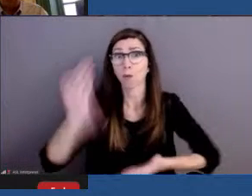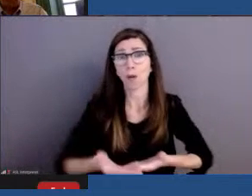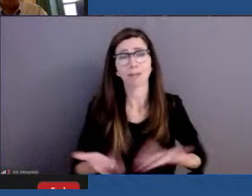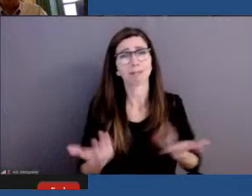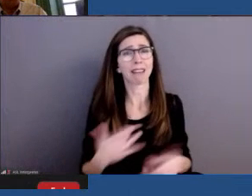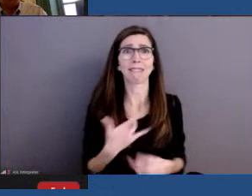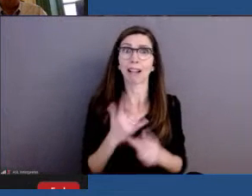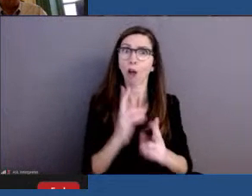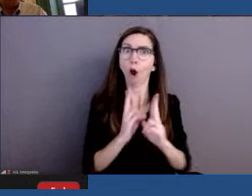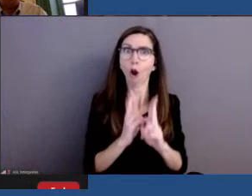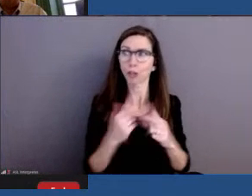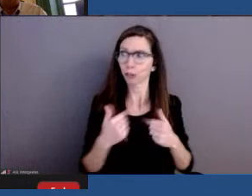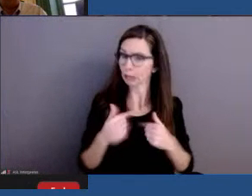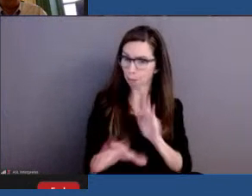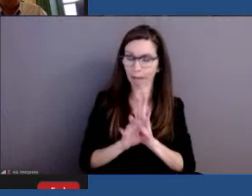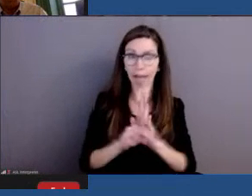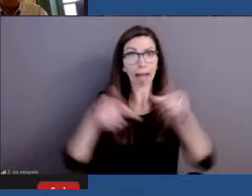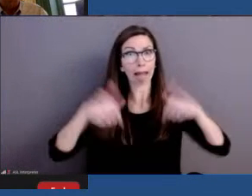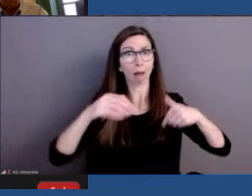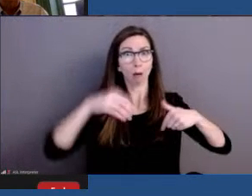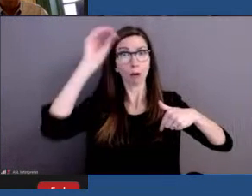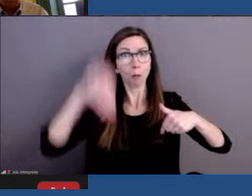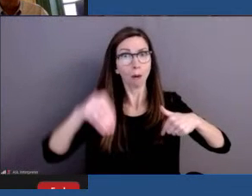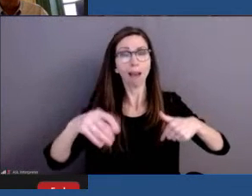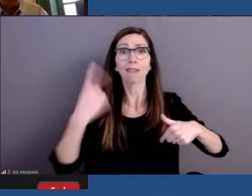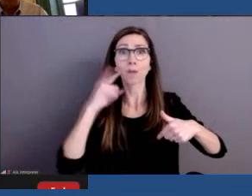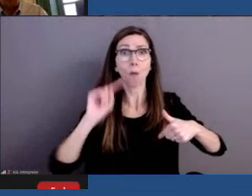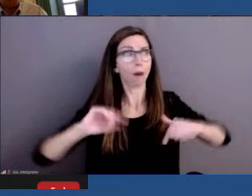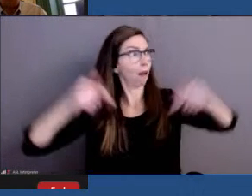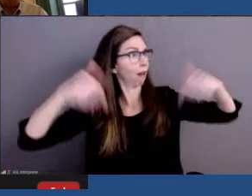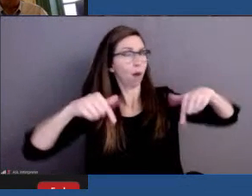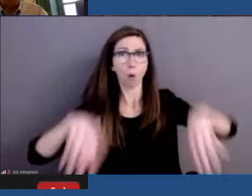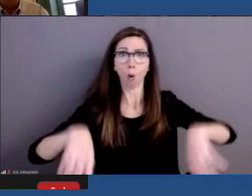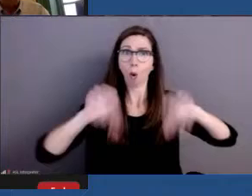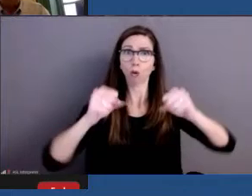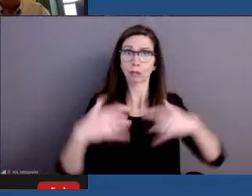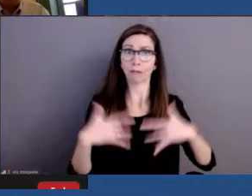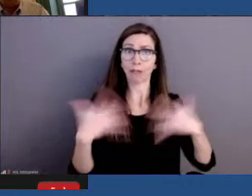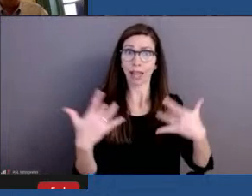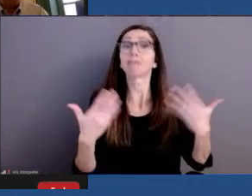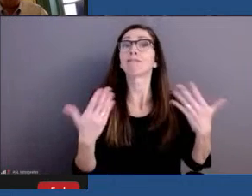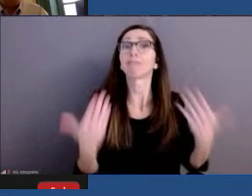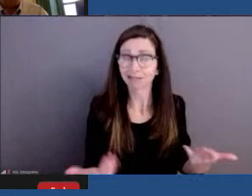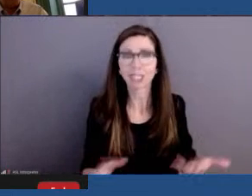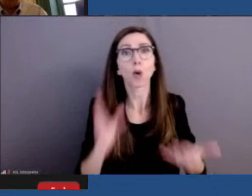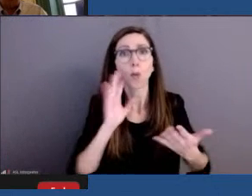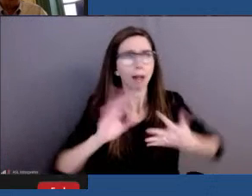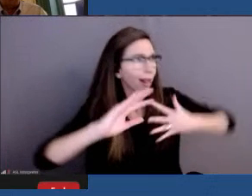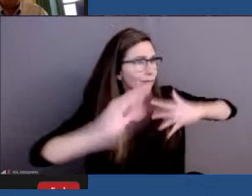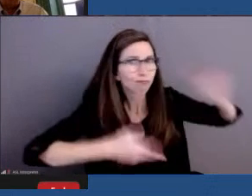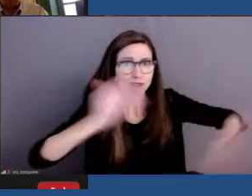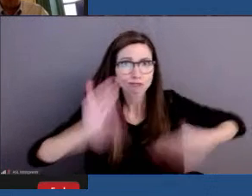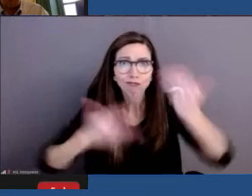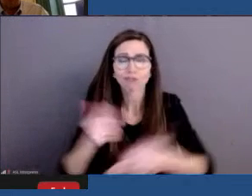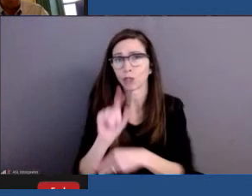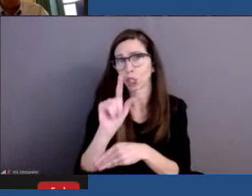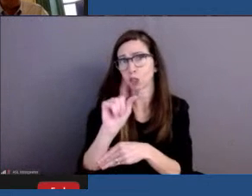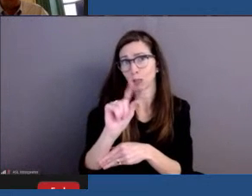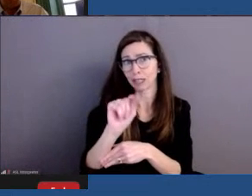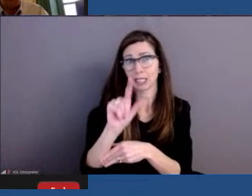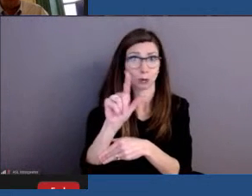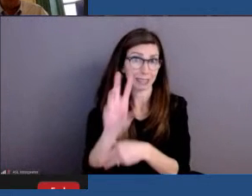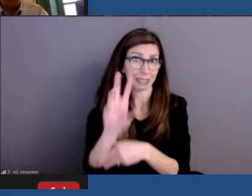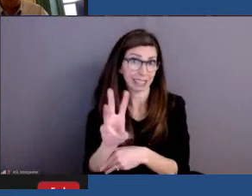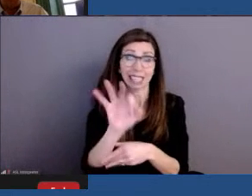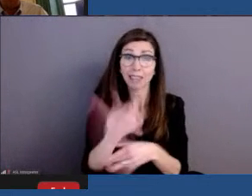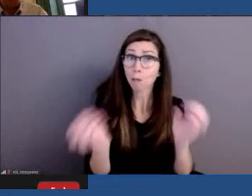incredible event, and we are excited to welcome the world right here in 2026. The official announcement for this event can be viewed on the Wheelchair Basketball